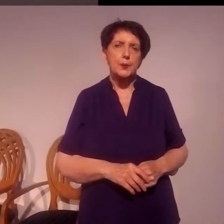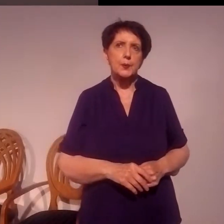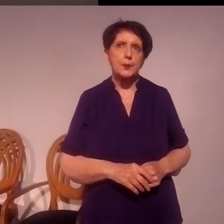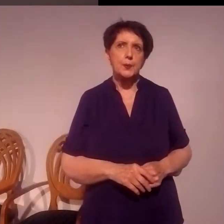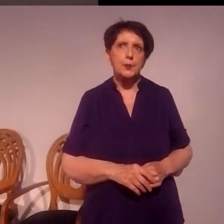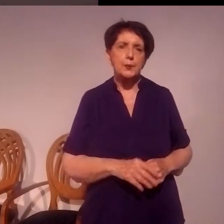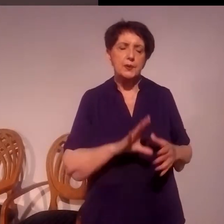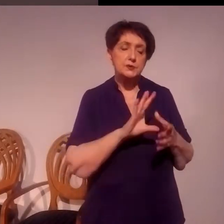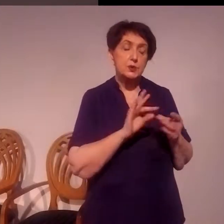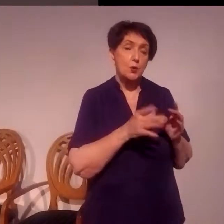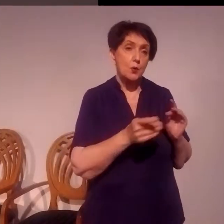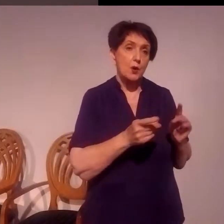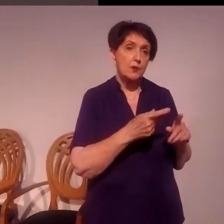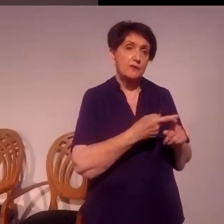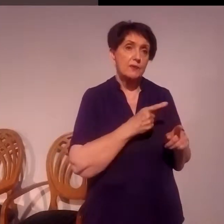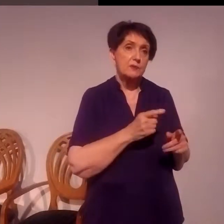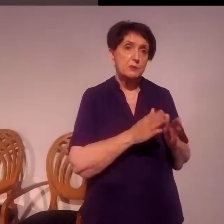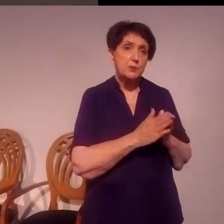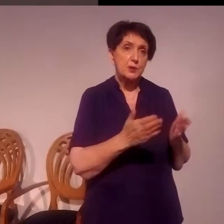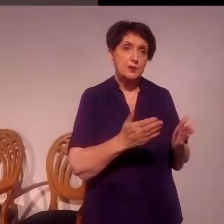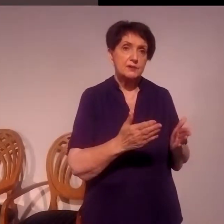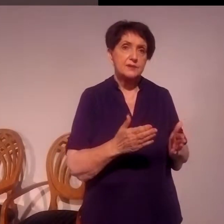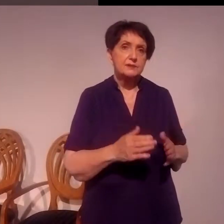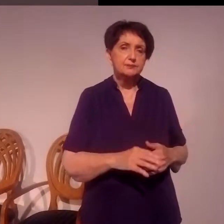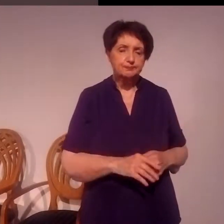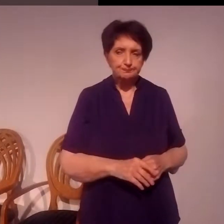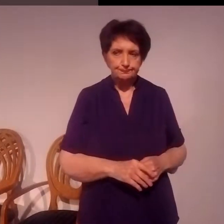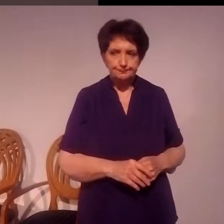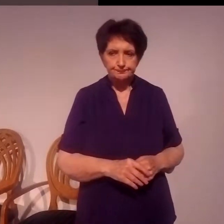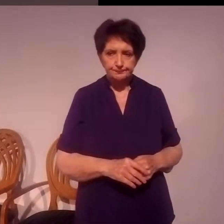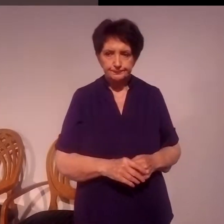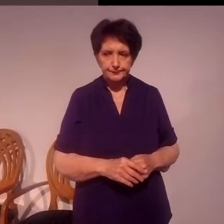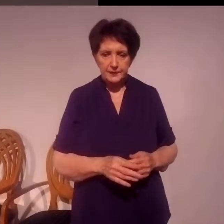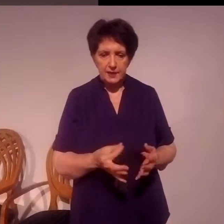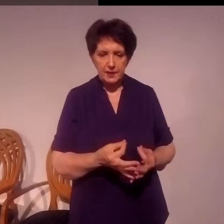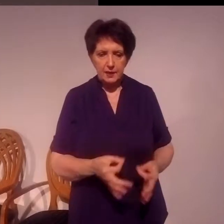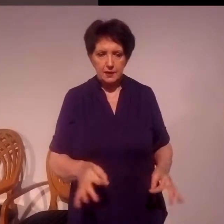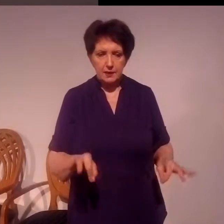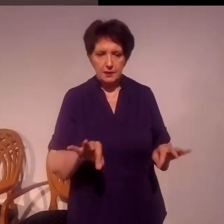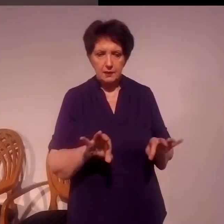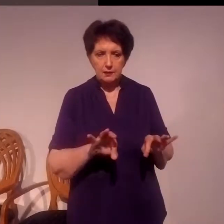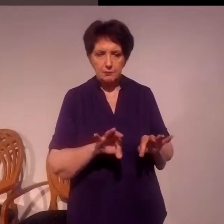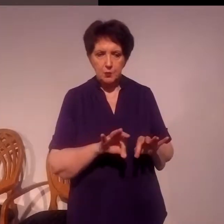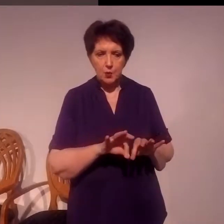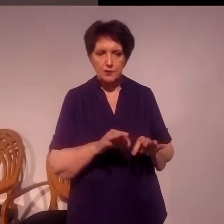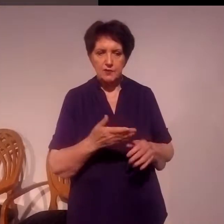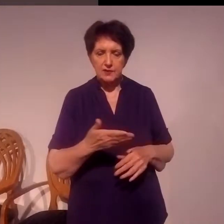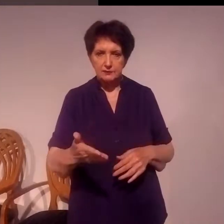There's a quote out of that book that important things take a while.